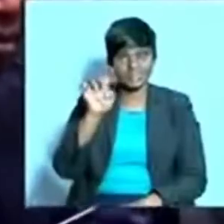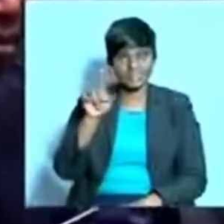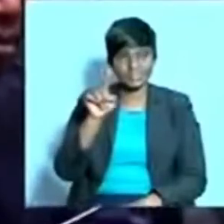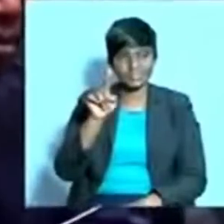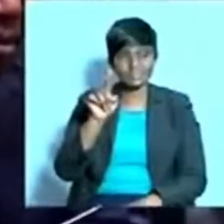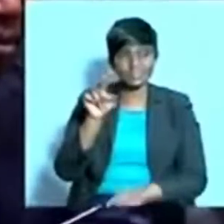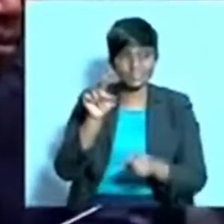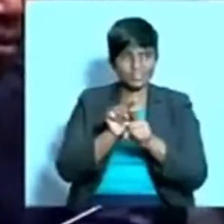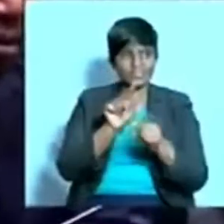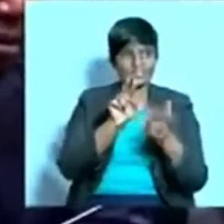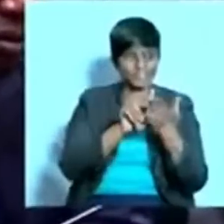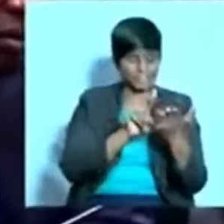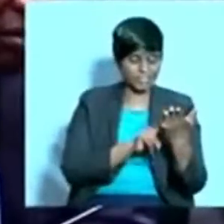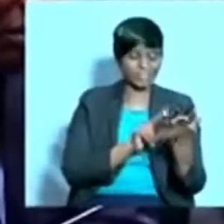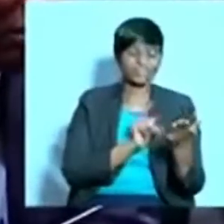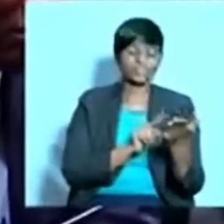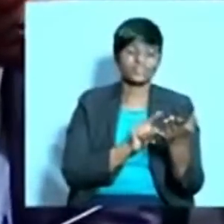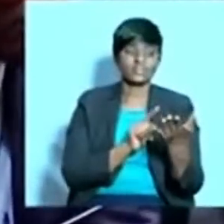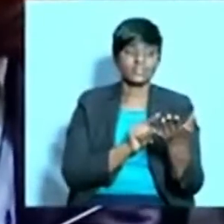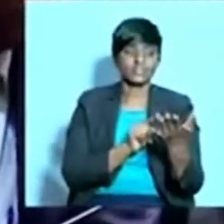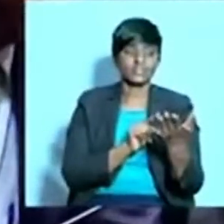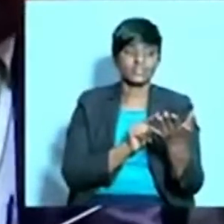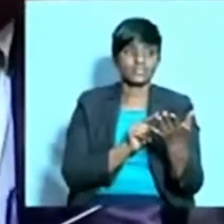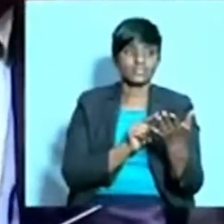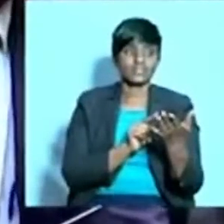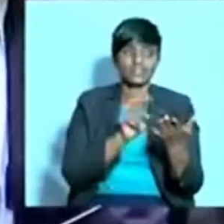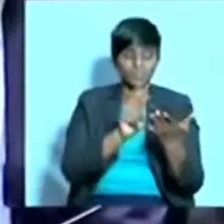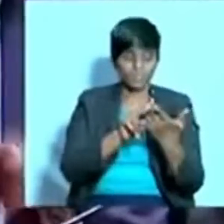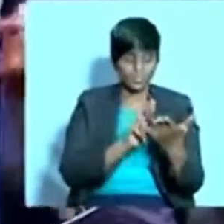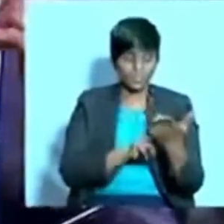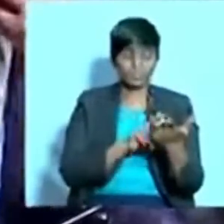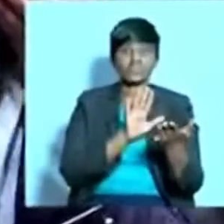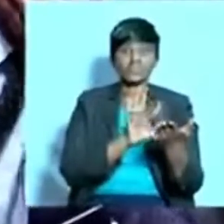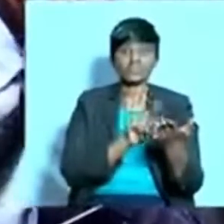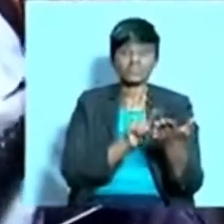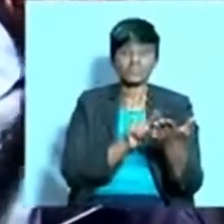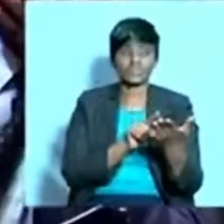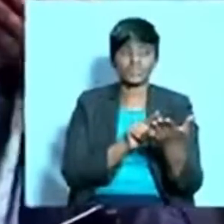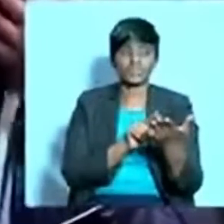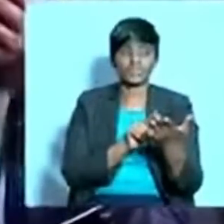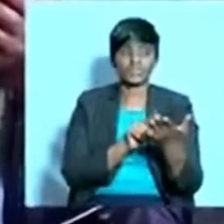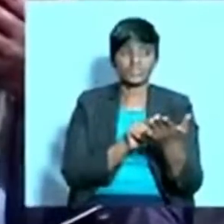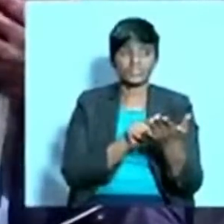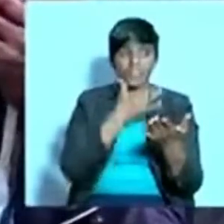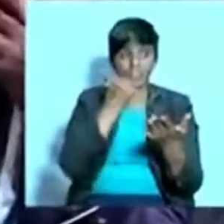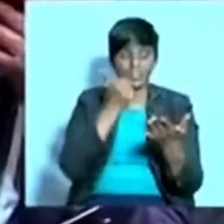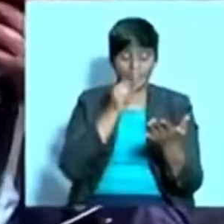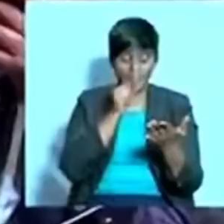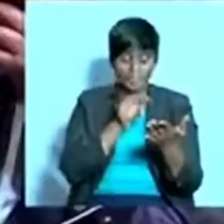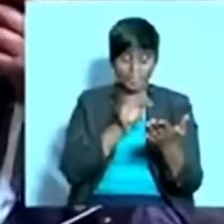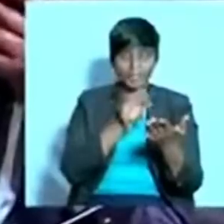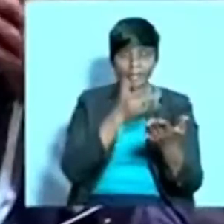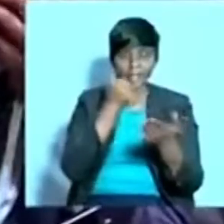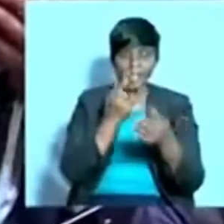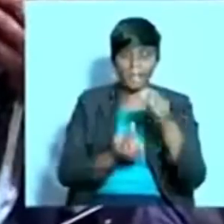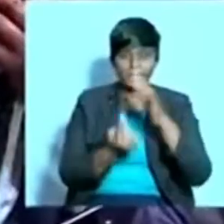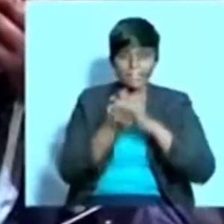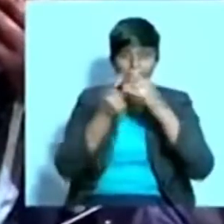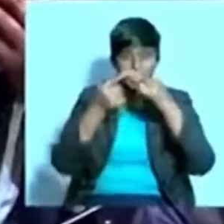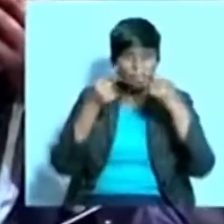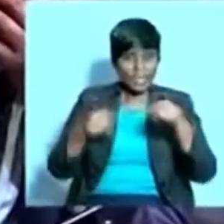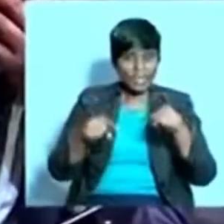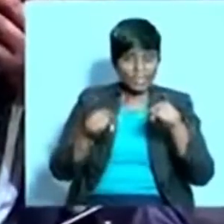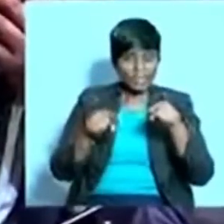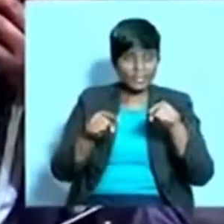As the rules are, this should have come